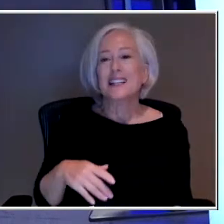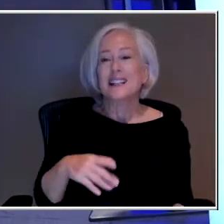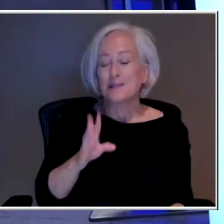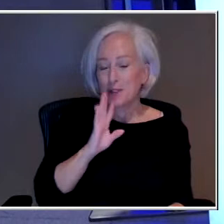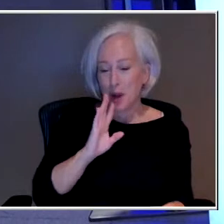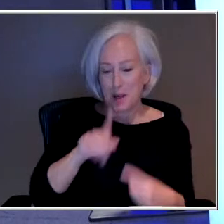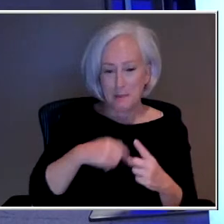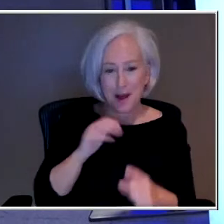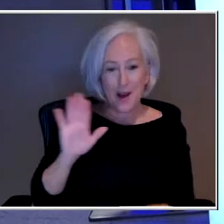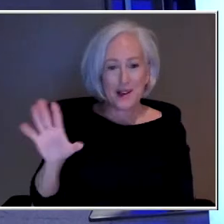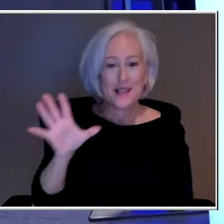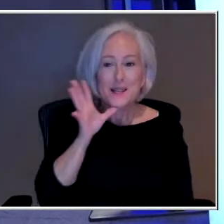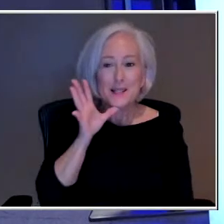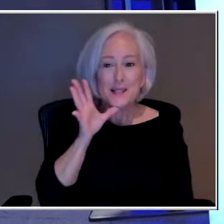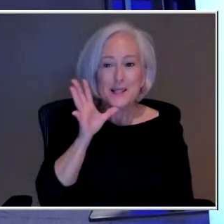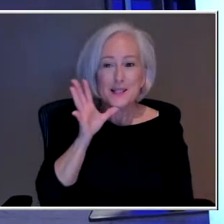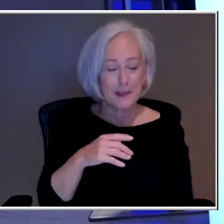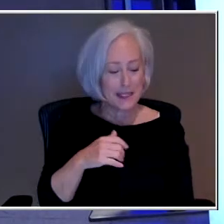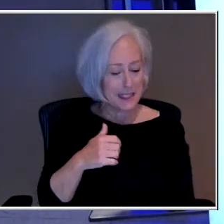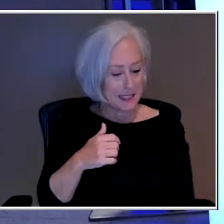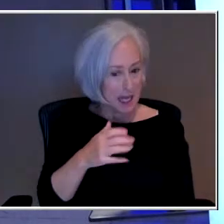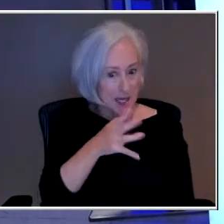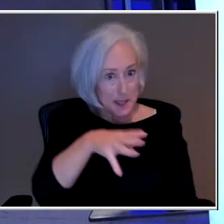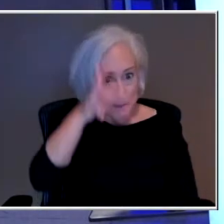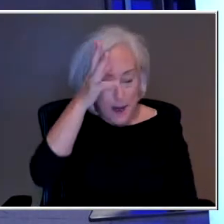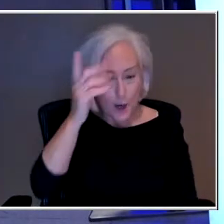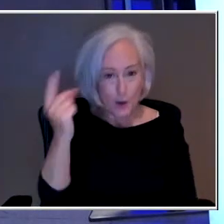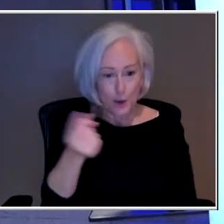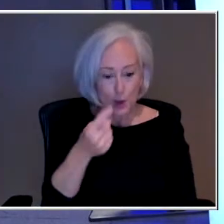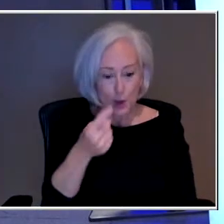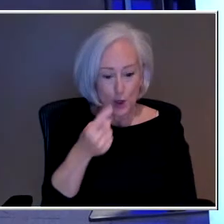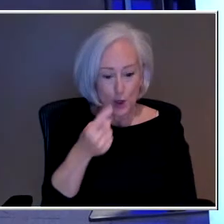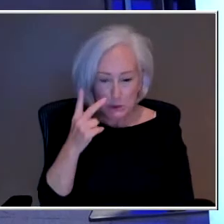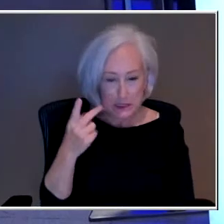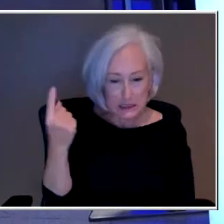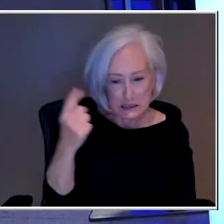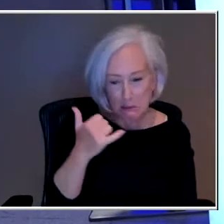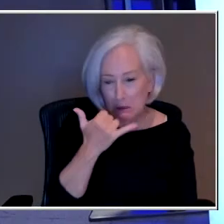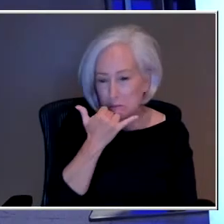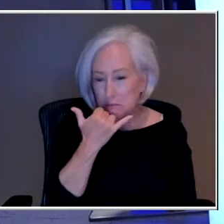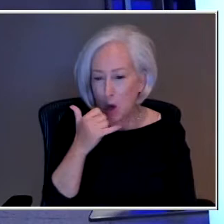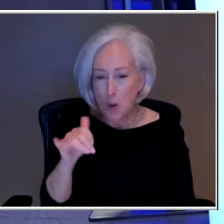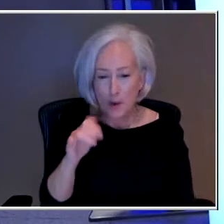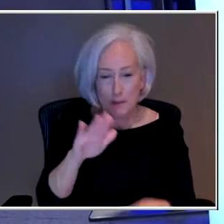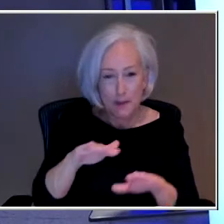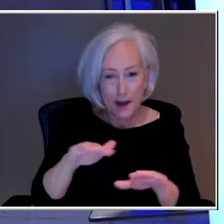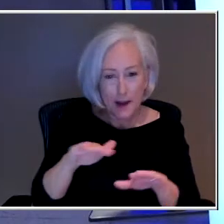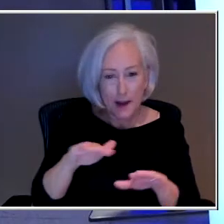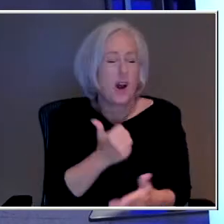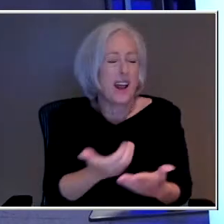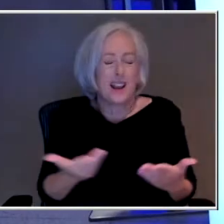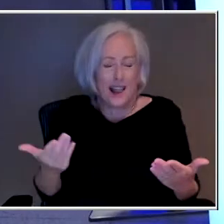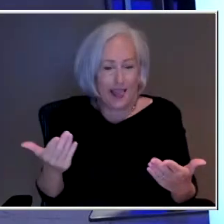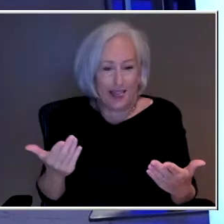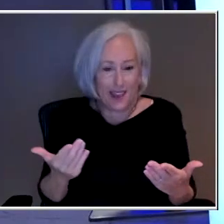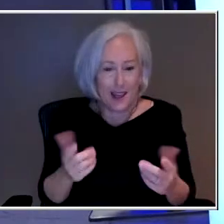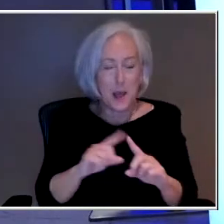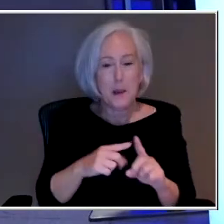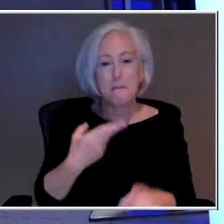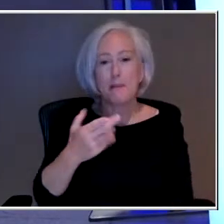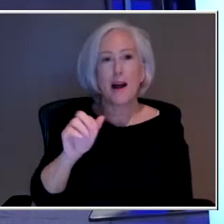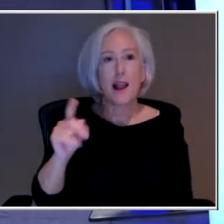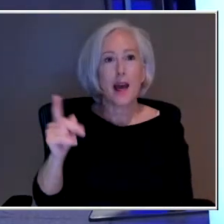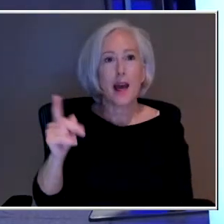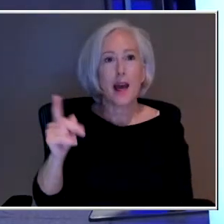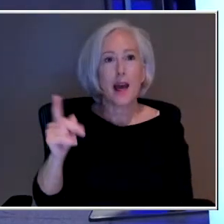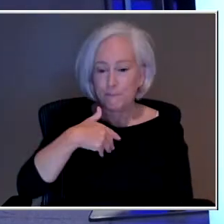always trying to look for those subtle signs if there's anything wrong with your kid when it comes to any issue. But Hank's mom didn't notice it, but the